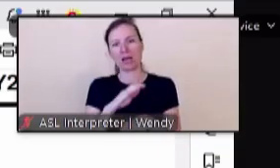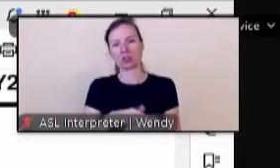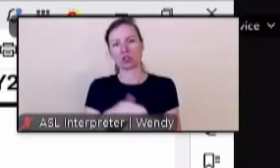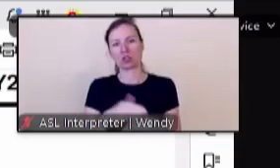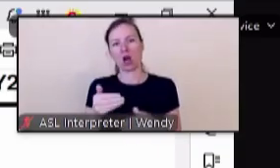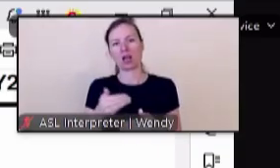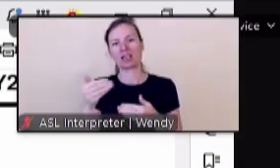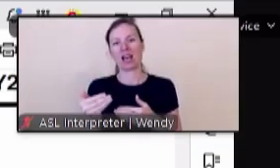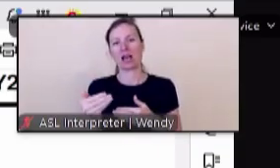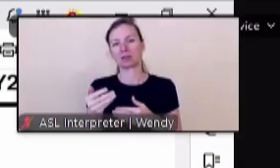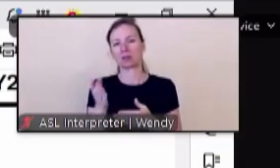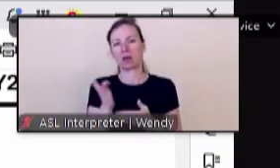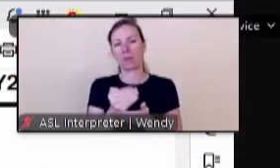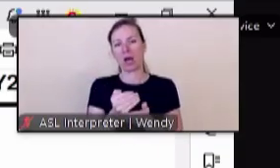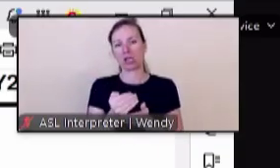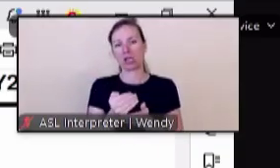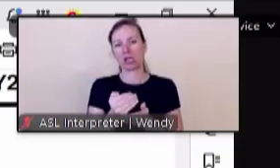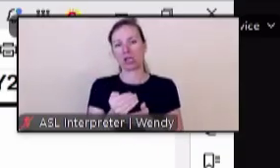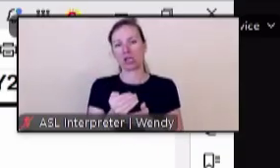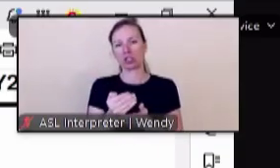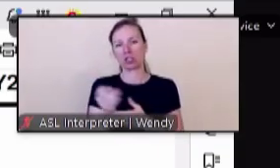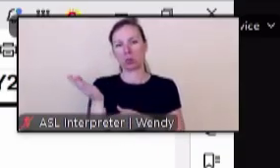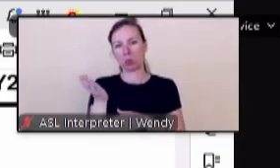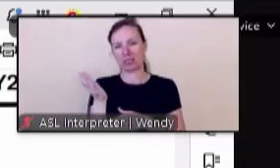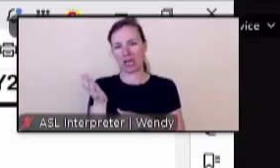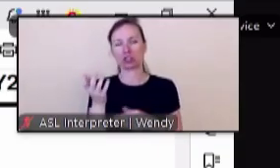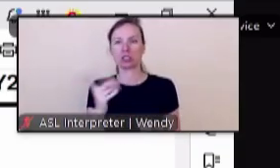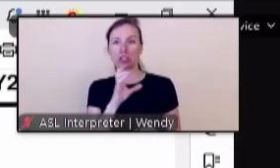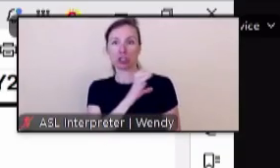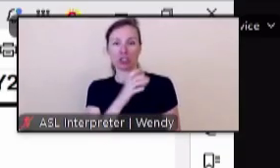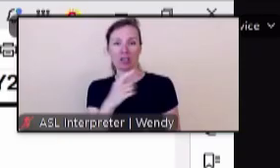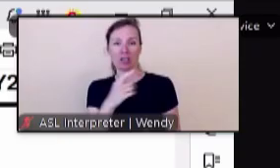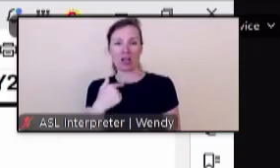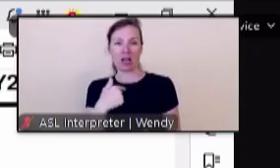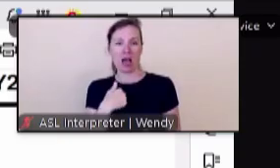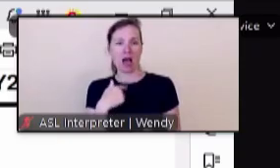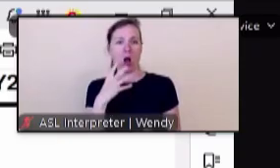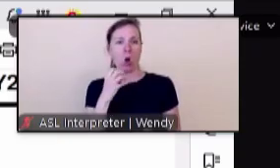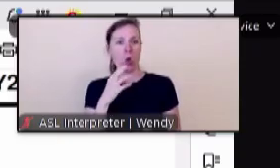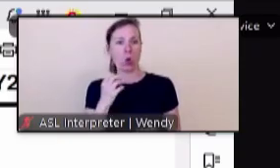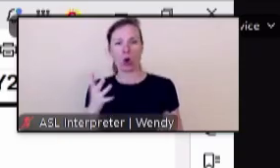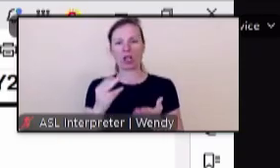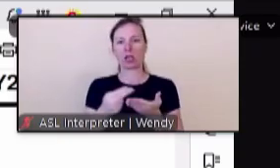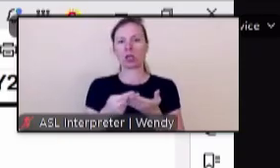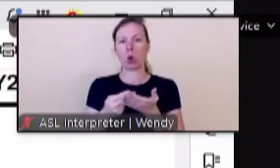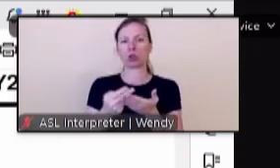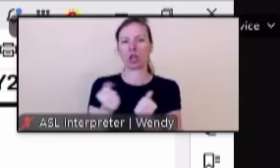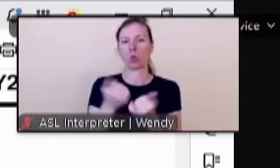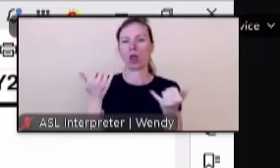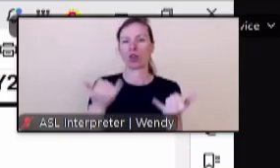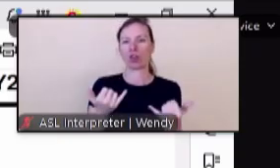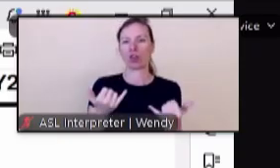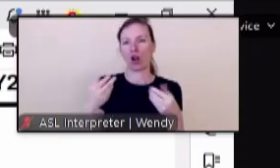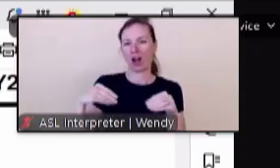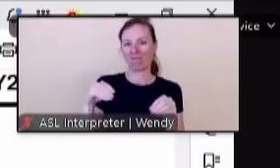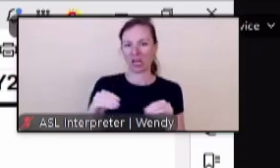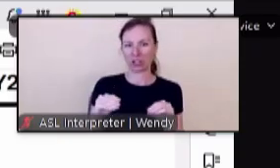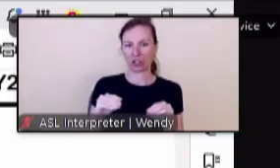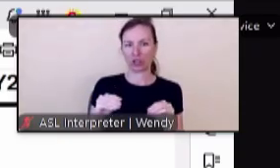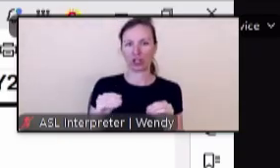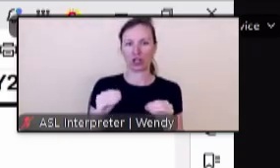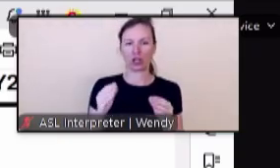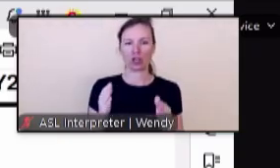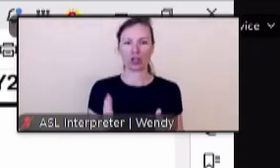vendors so that the town can benefit for this. I think the chief has done a phenomenal job of explaining to you all what